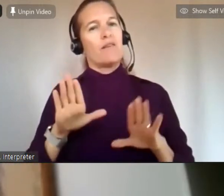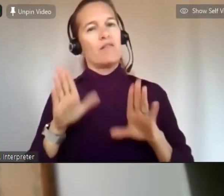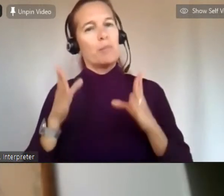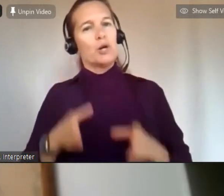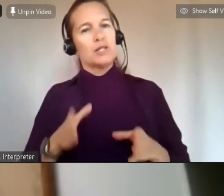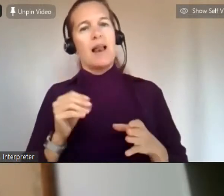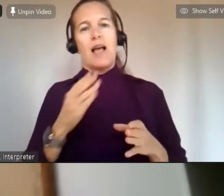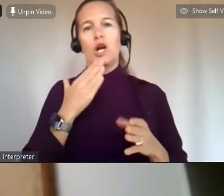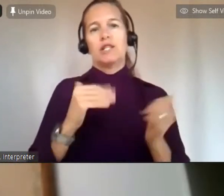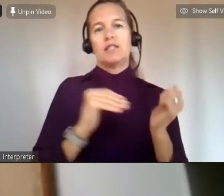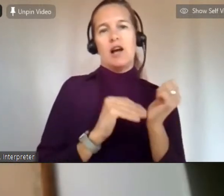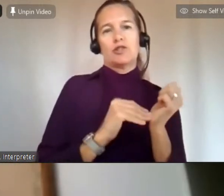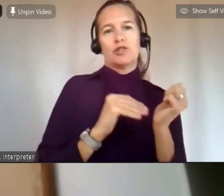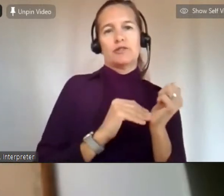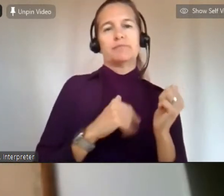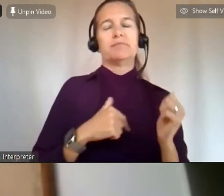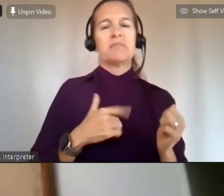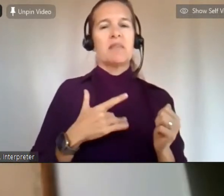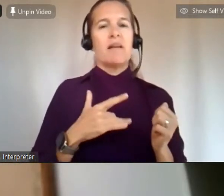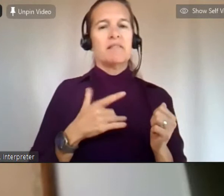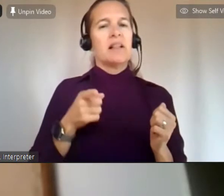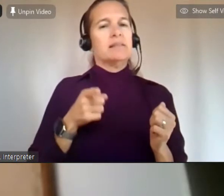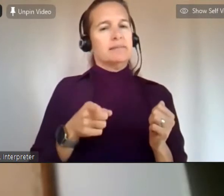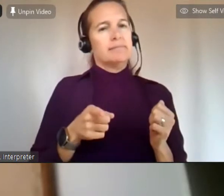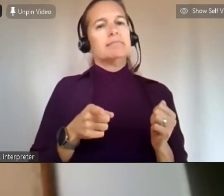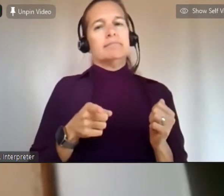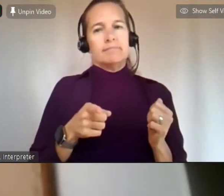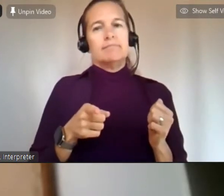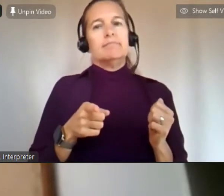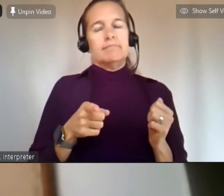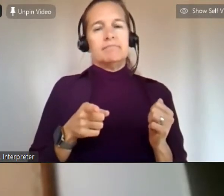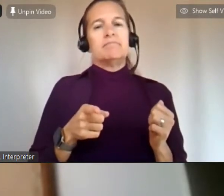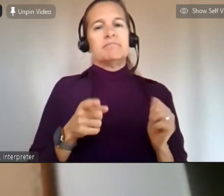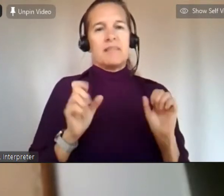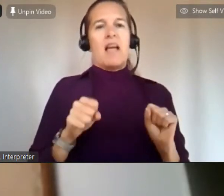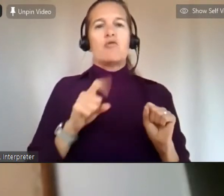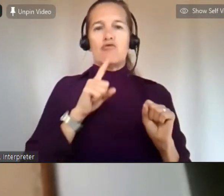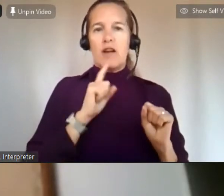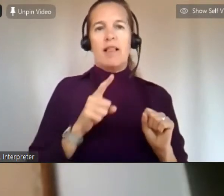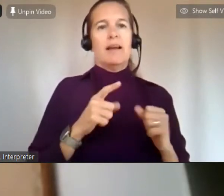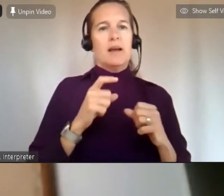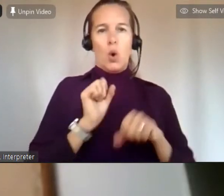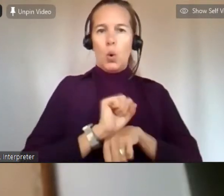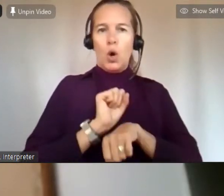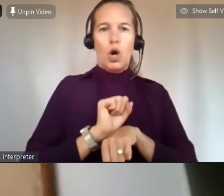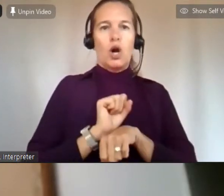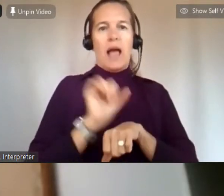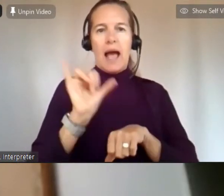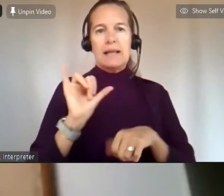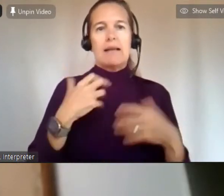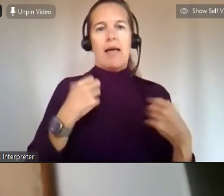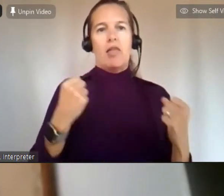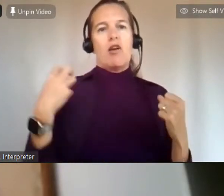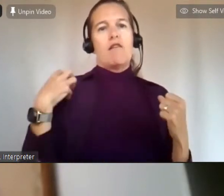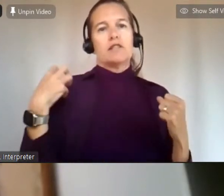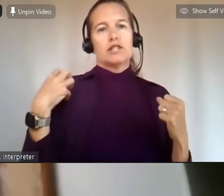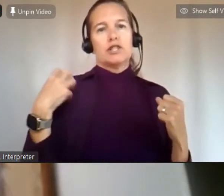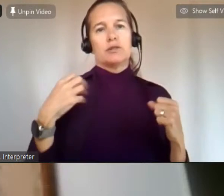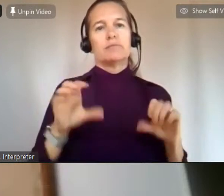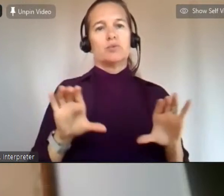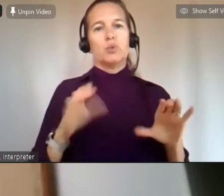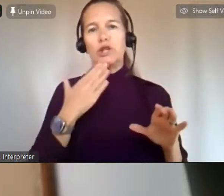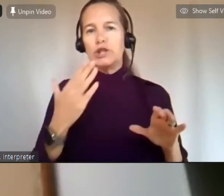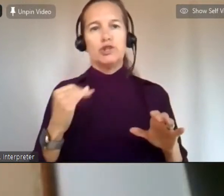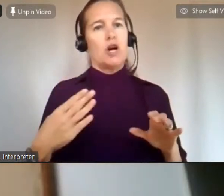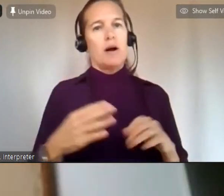and someone who I think can really assume the health officer role and do a great job in protecting us. Dr.